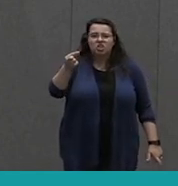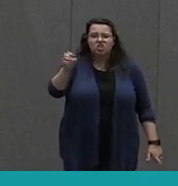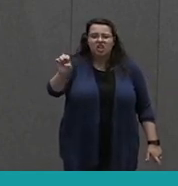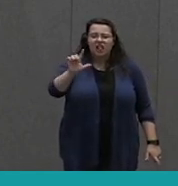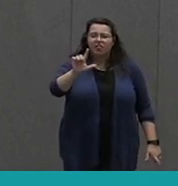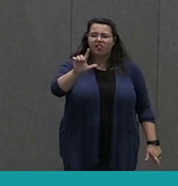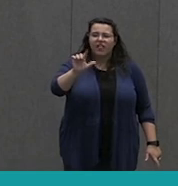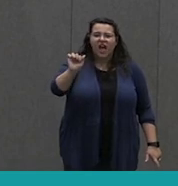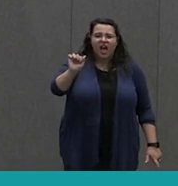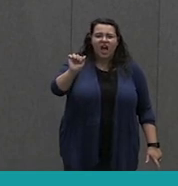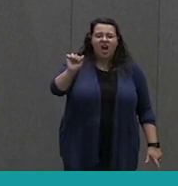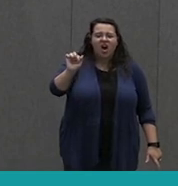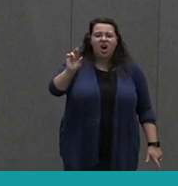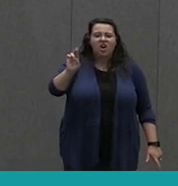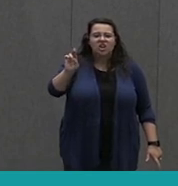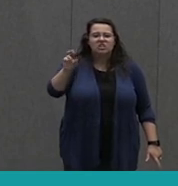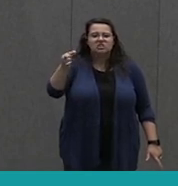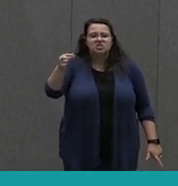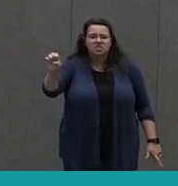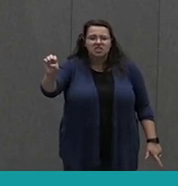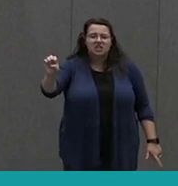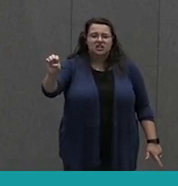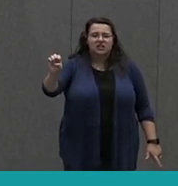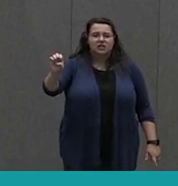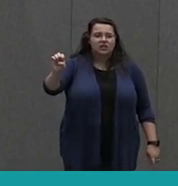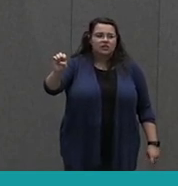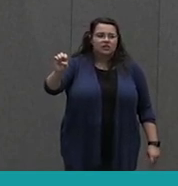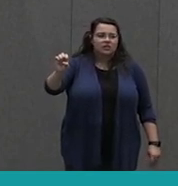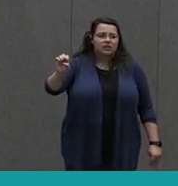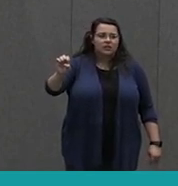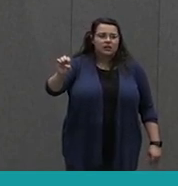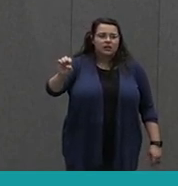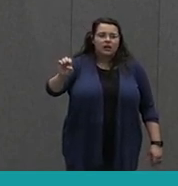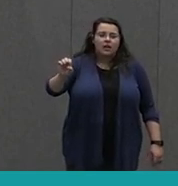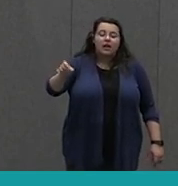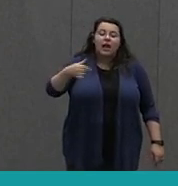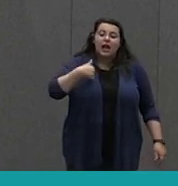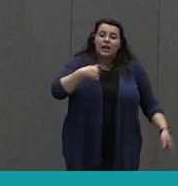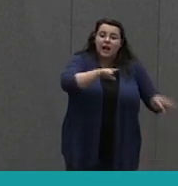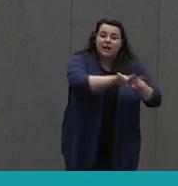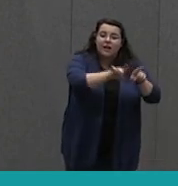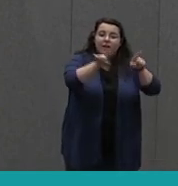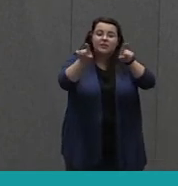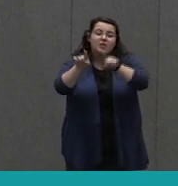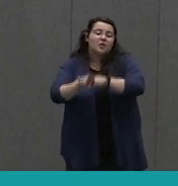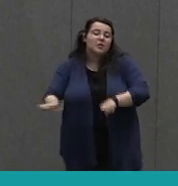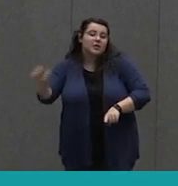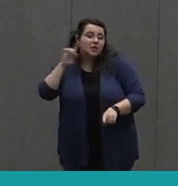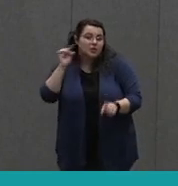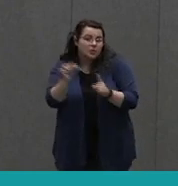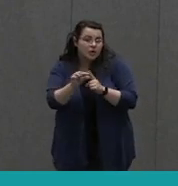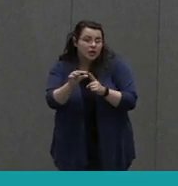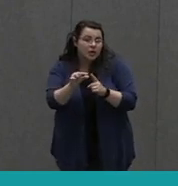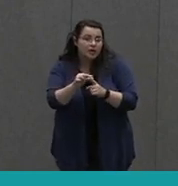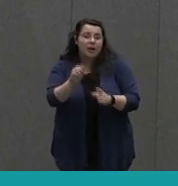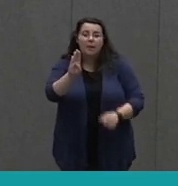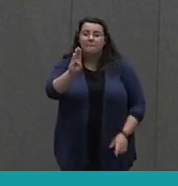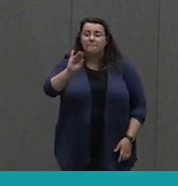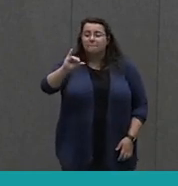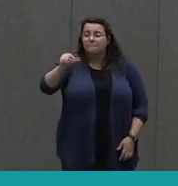large tires. No air conditioning. I've got doubles, steering